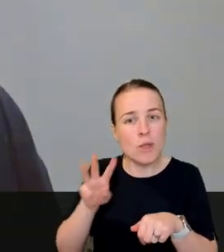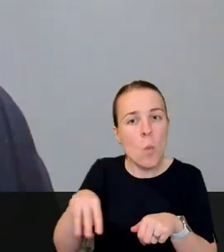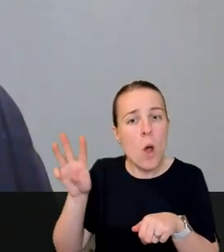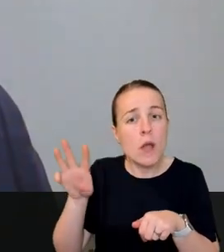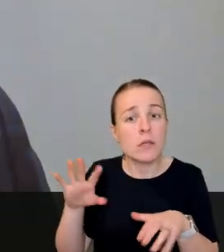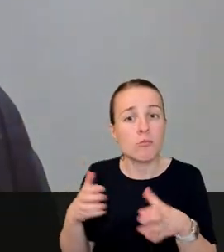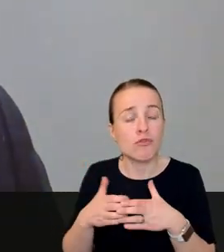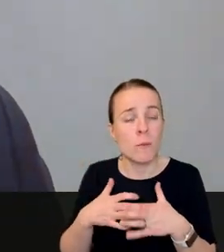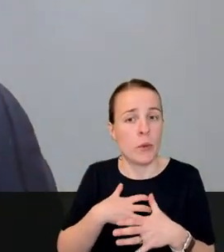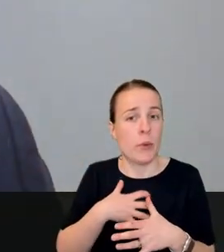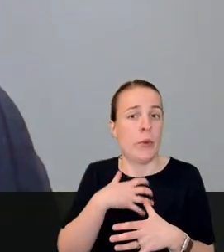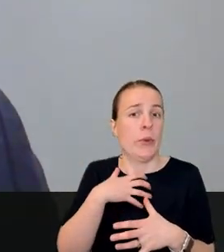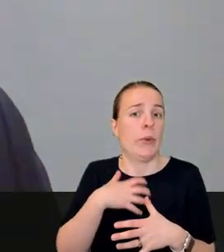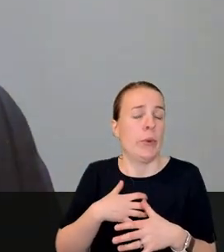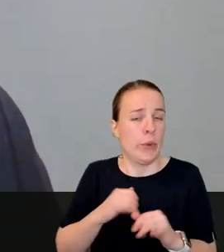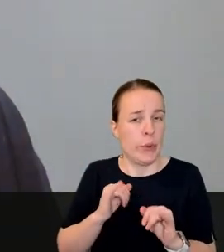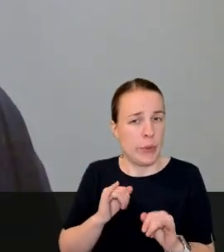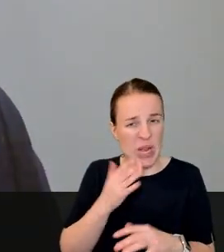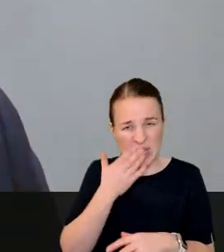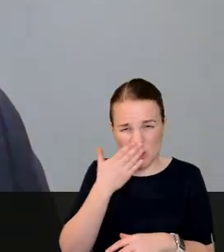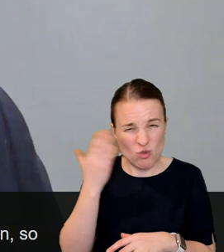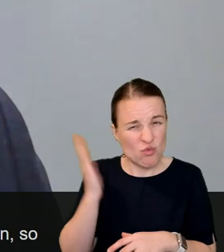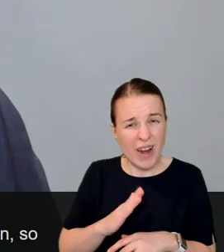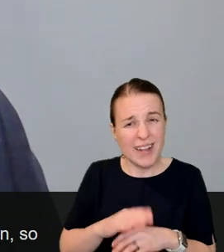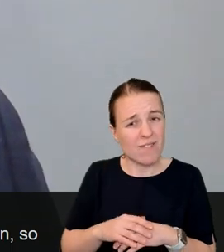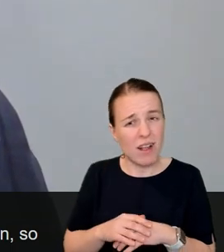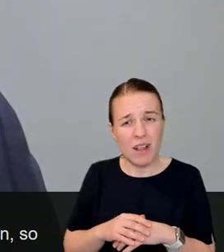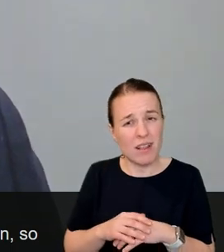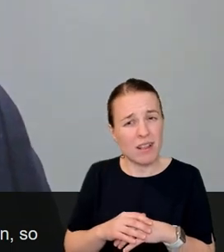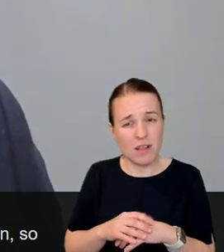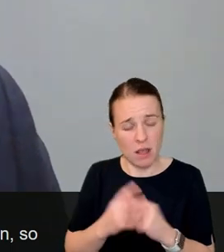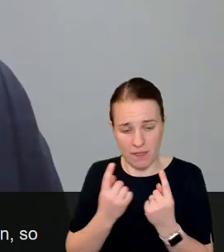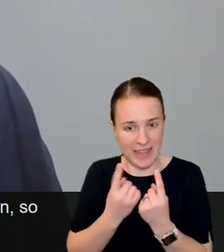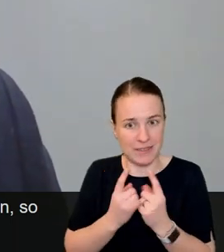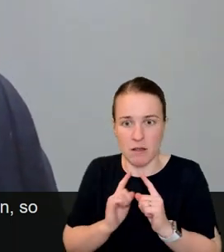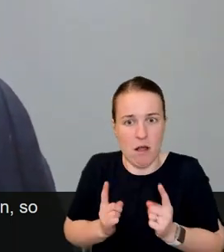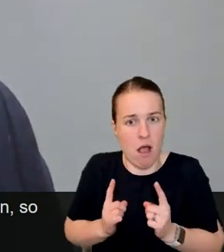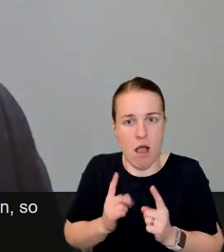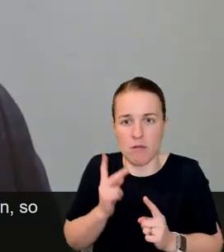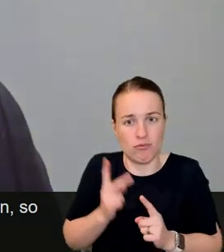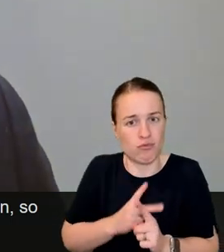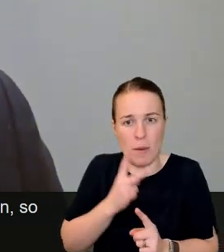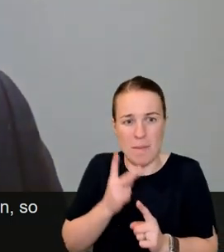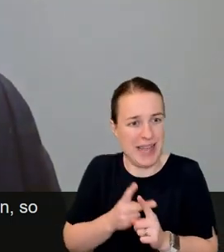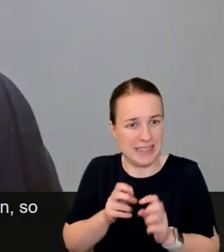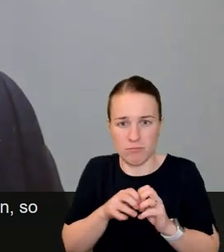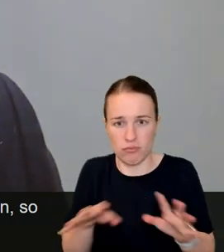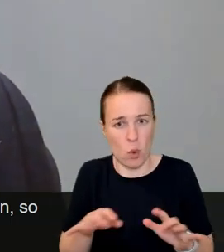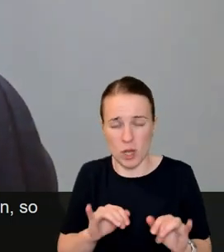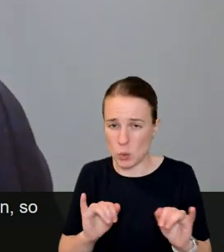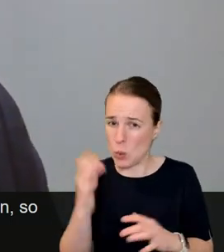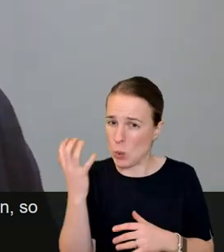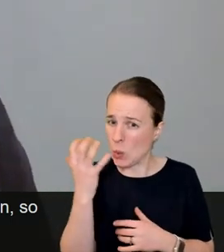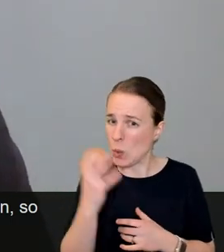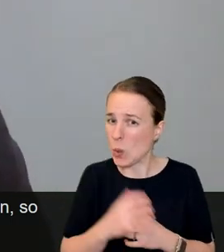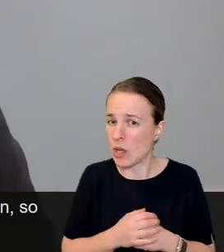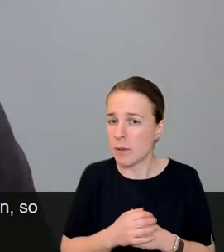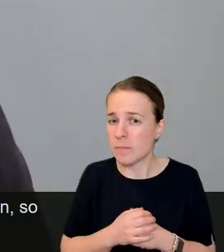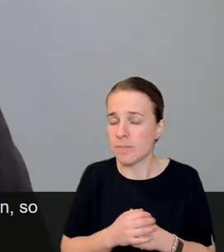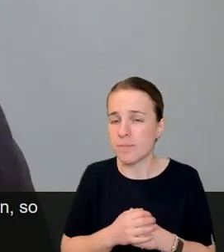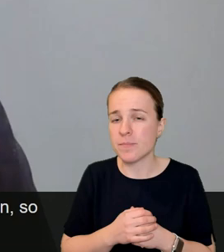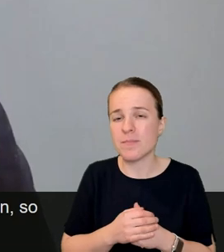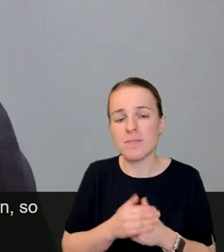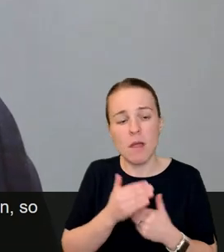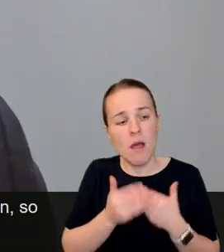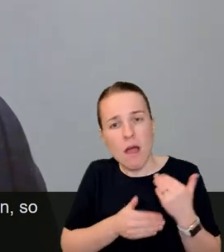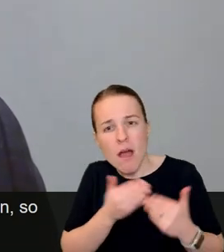so disgraceful, things that just cannot be repeated on a broadcast. It's getting to the point where this isn't